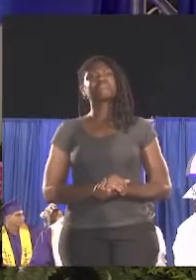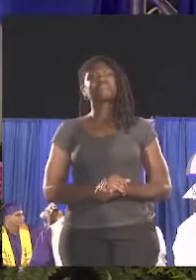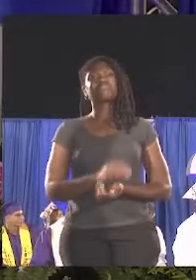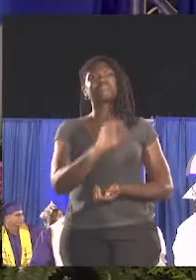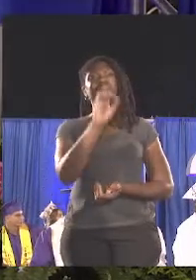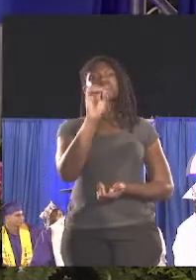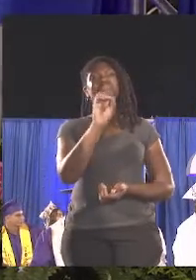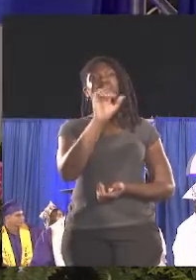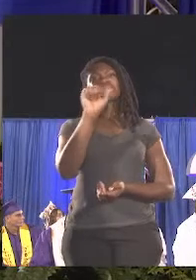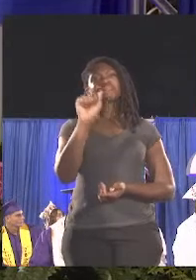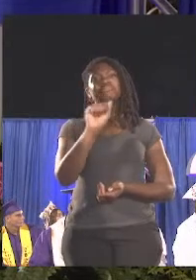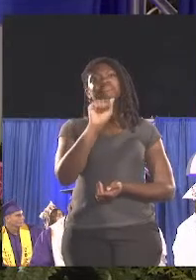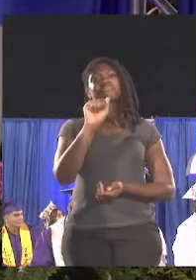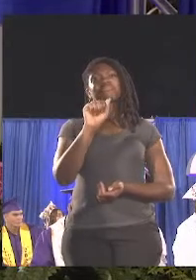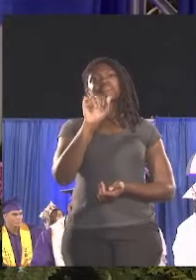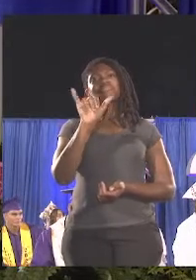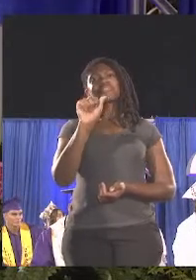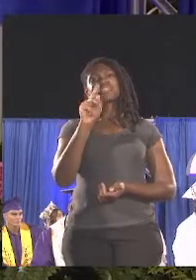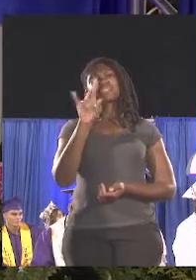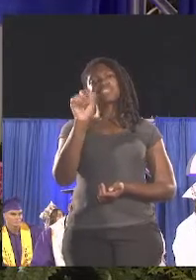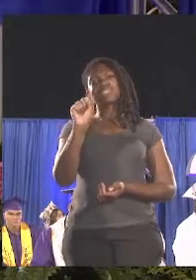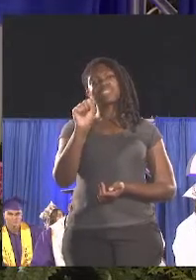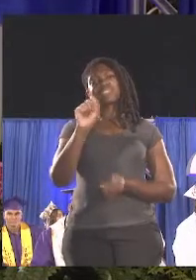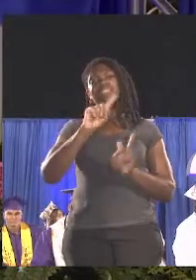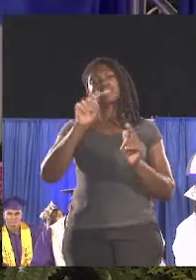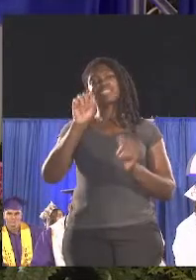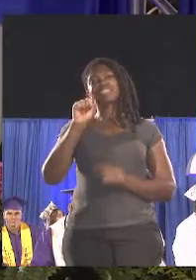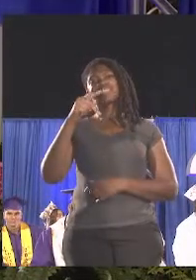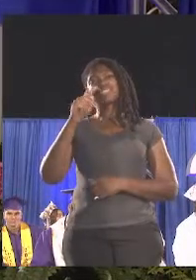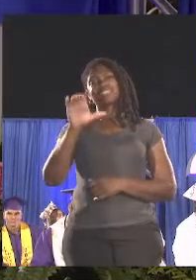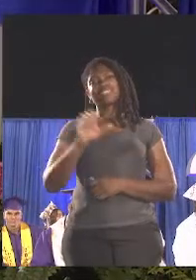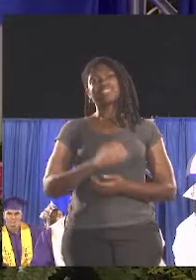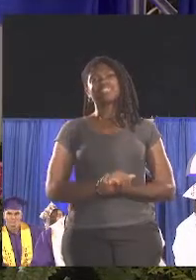Ocean N. Yanis, St. Philip's College.